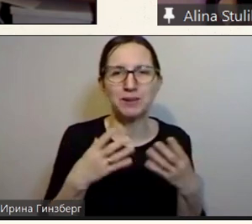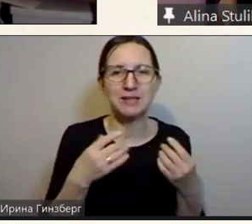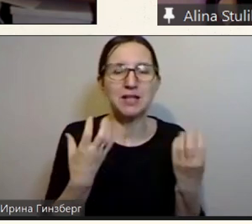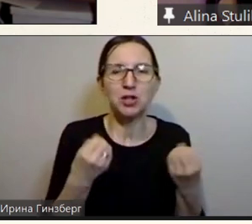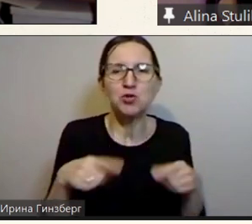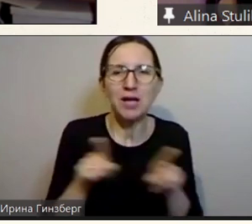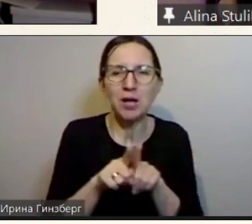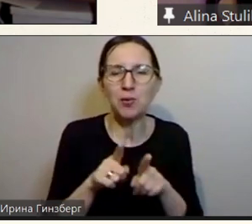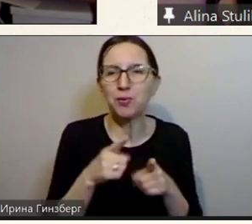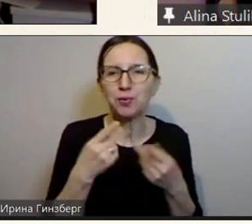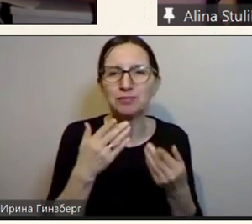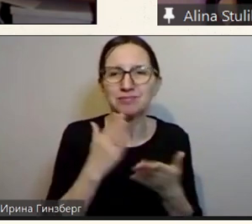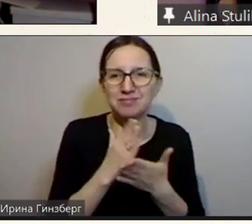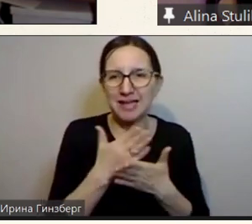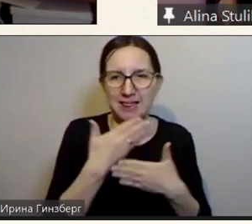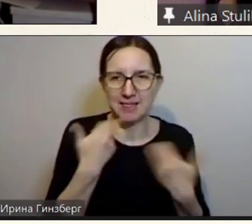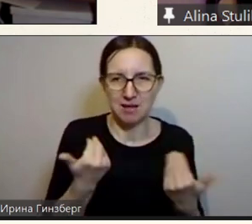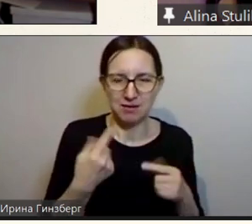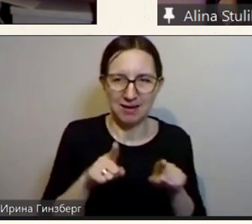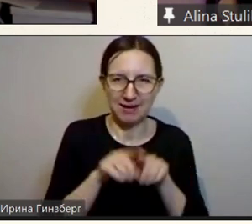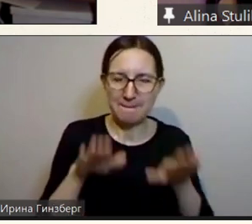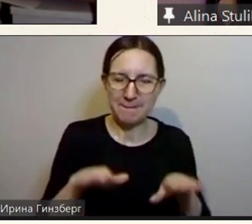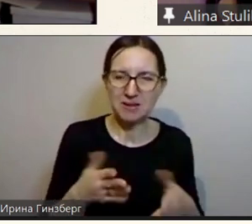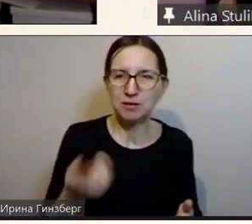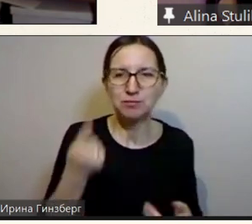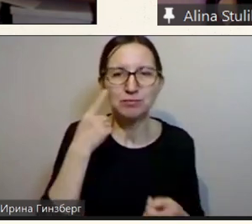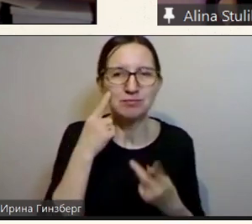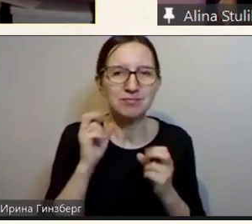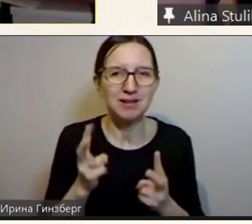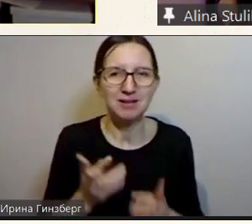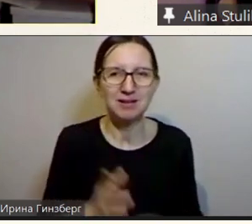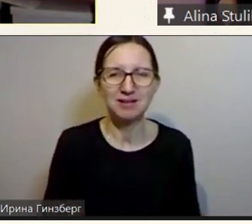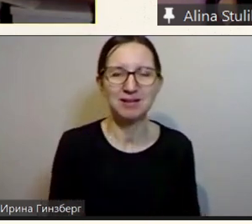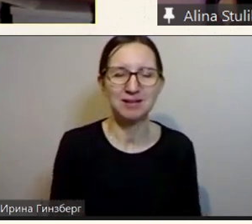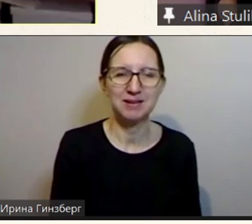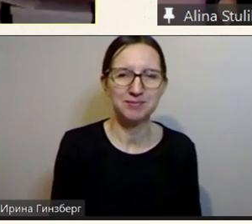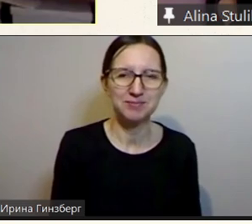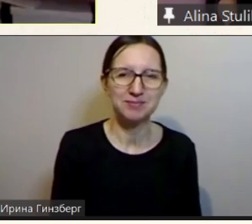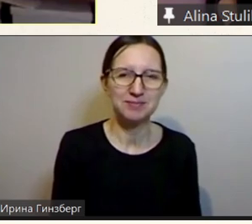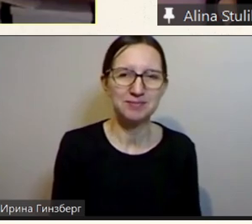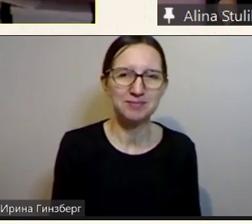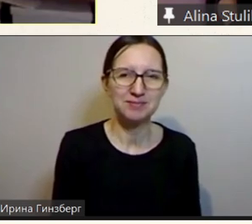Maybe it's even a venue that doesn't exist.